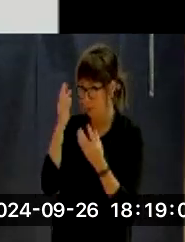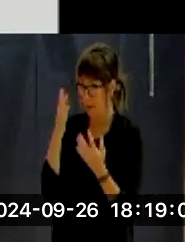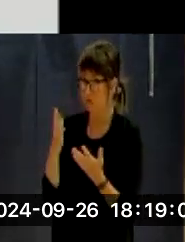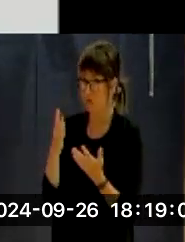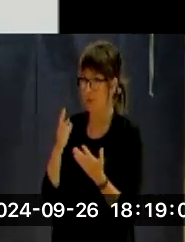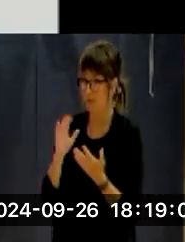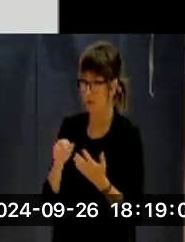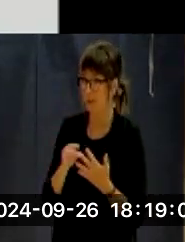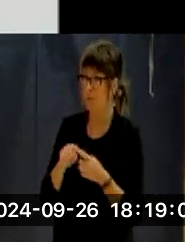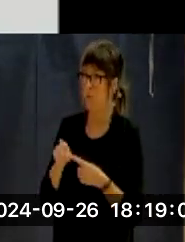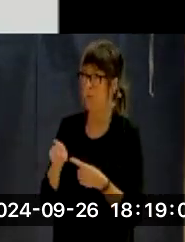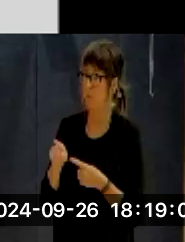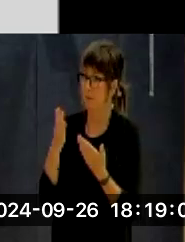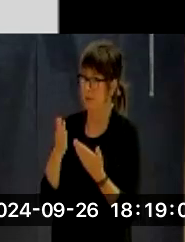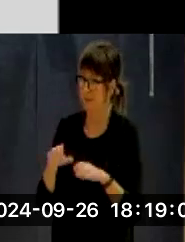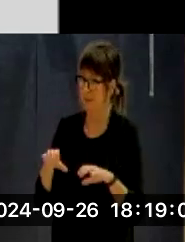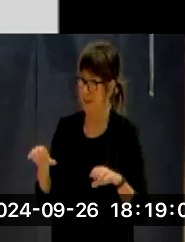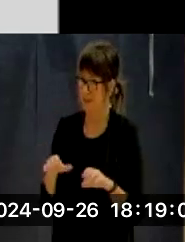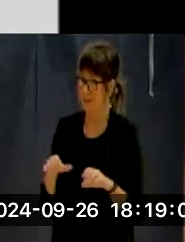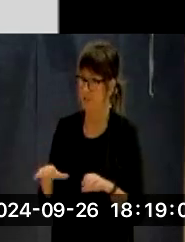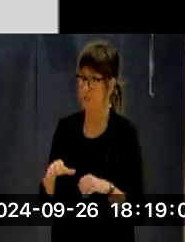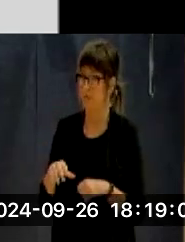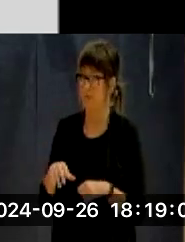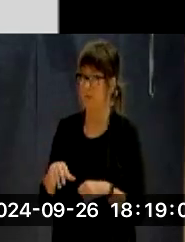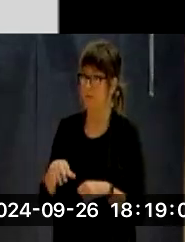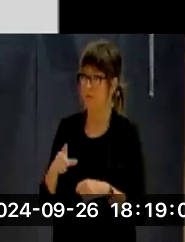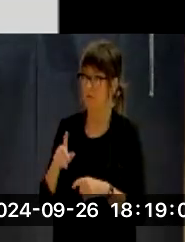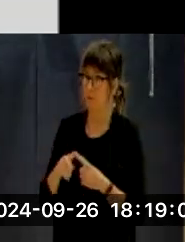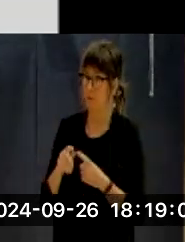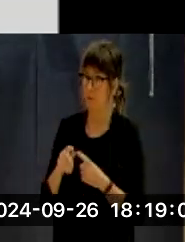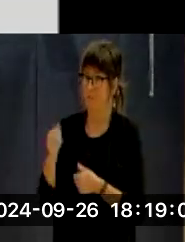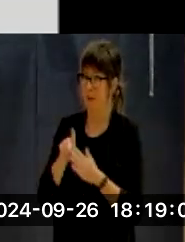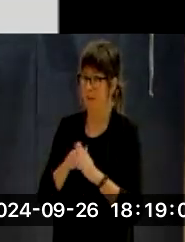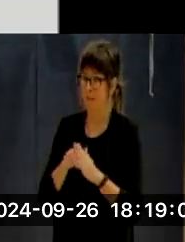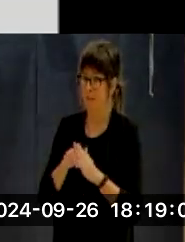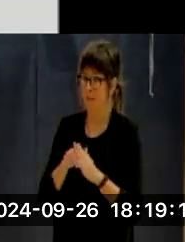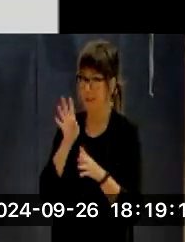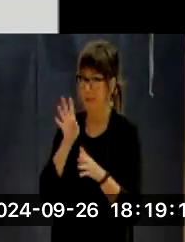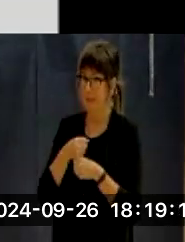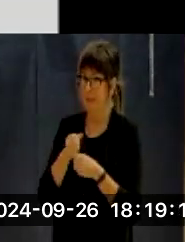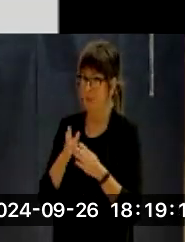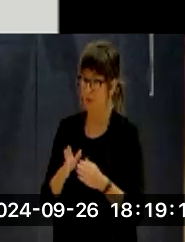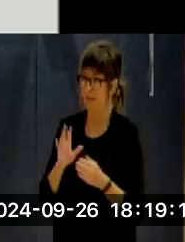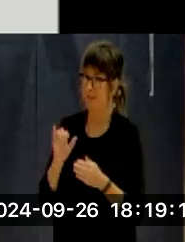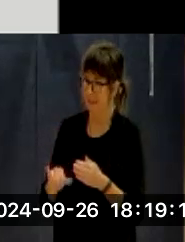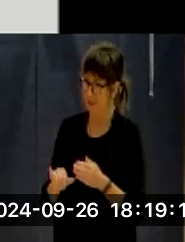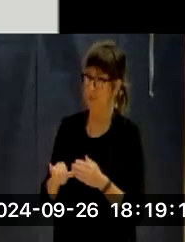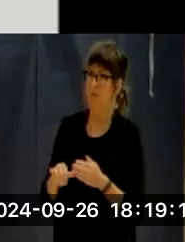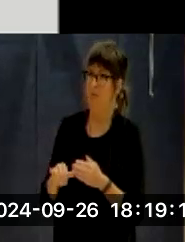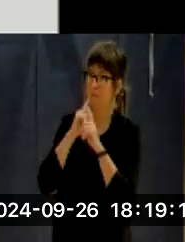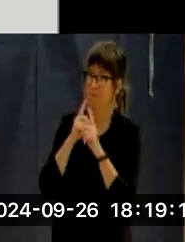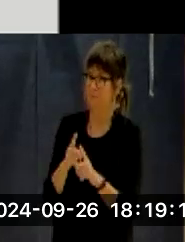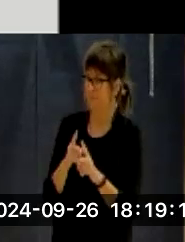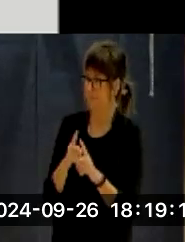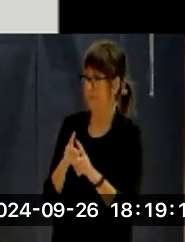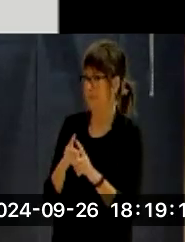to you recommending actions to the policymakers. I note that that was exactly the principal argument that